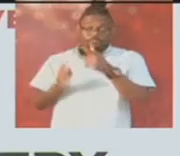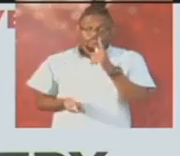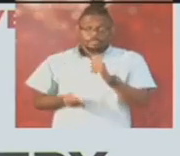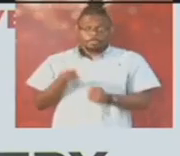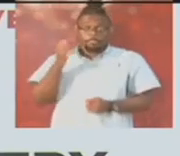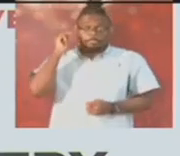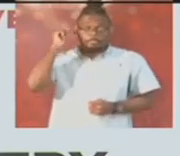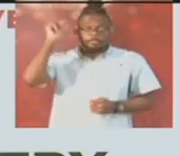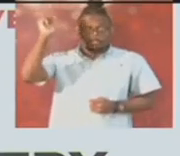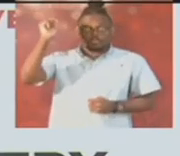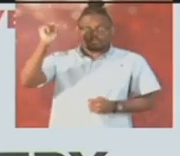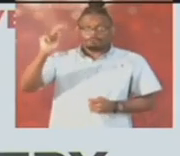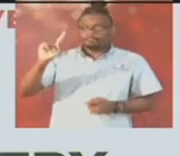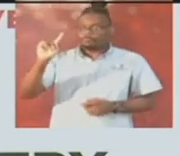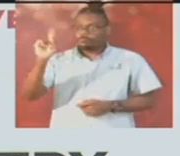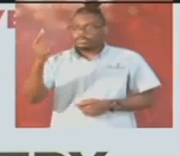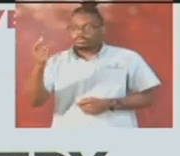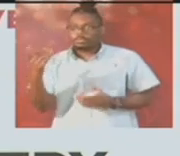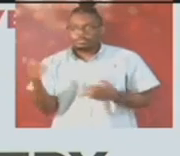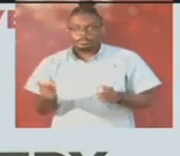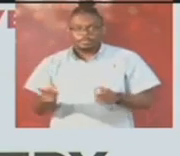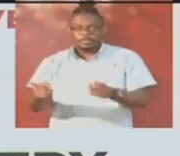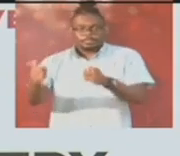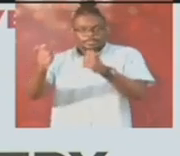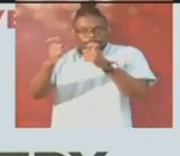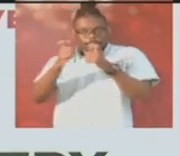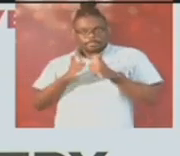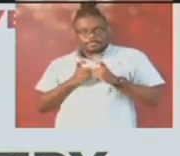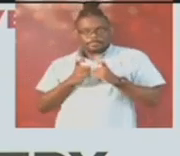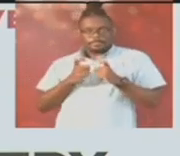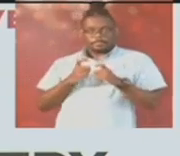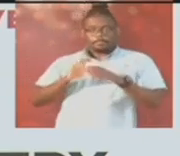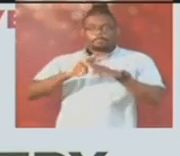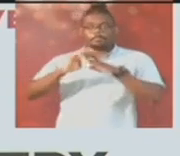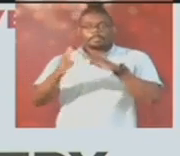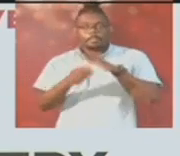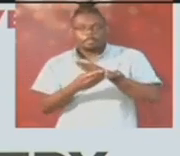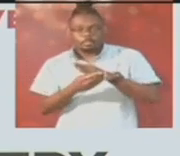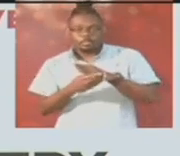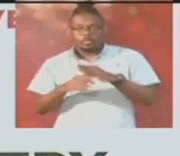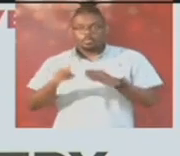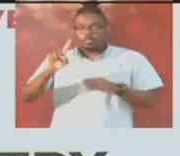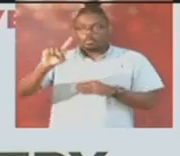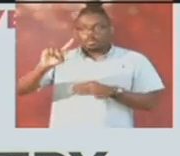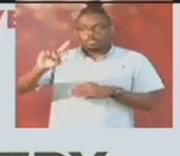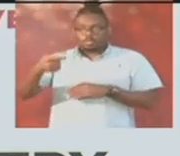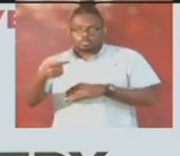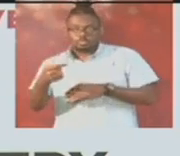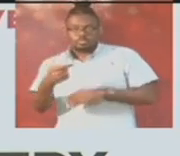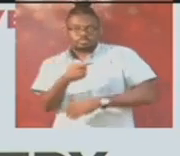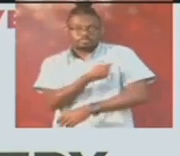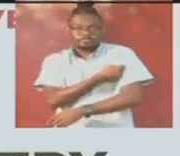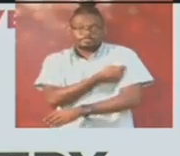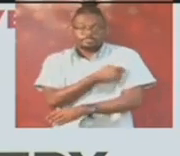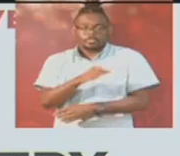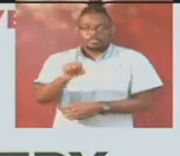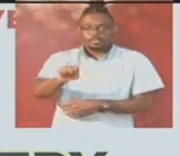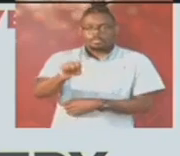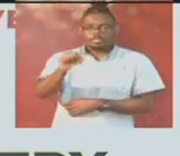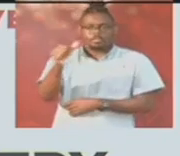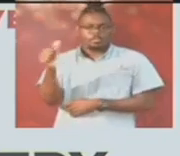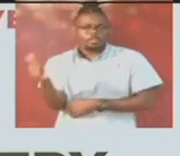an initial gift from the government of Barbados of 2,000 doses. We then received our first batch